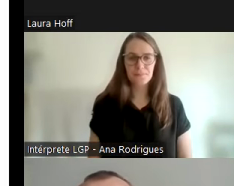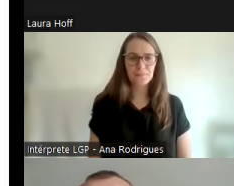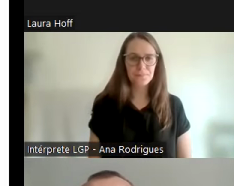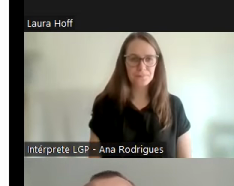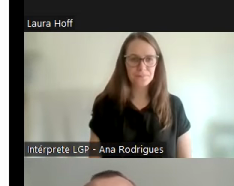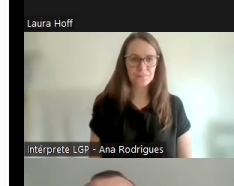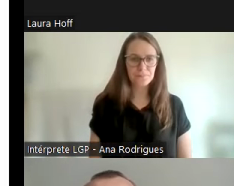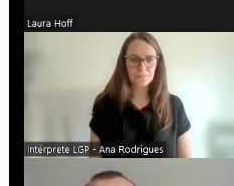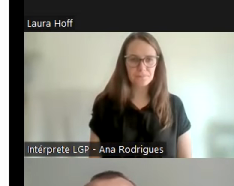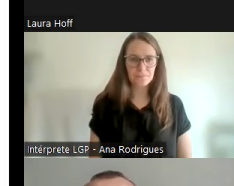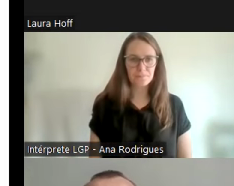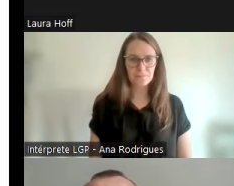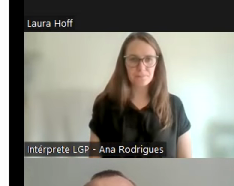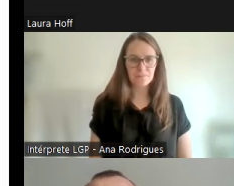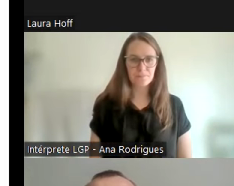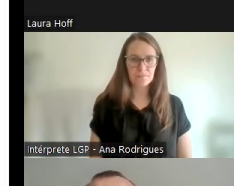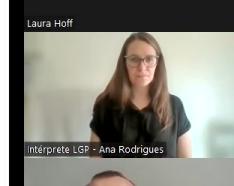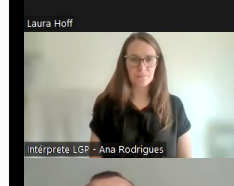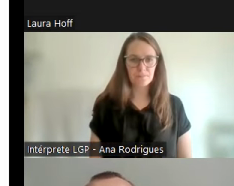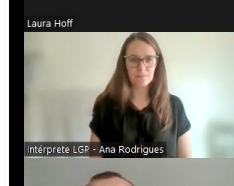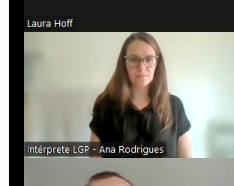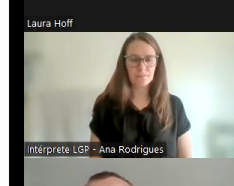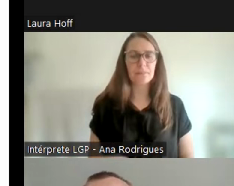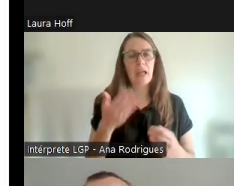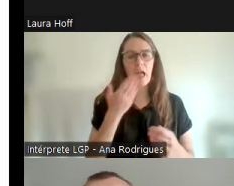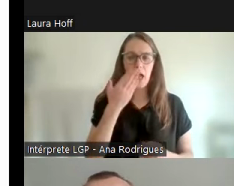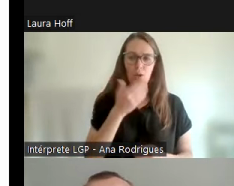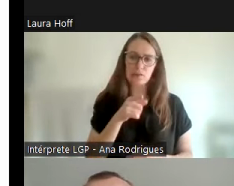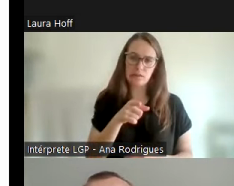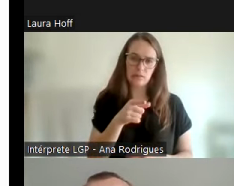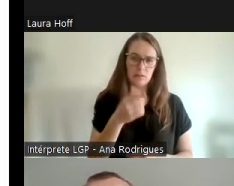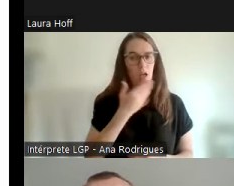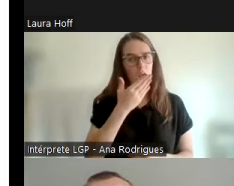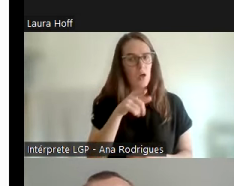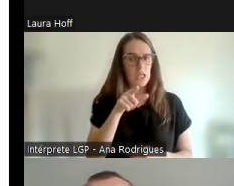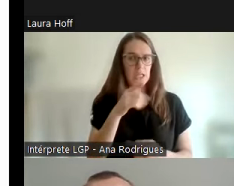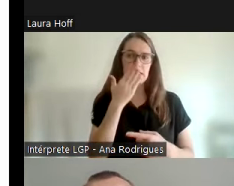from the lessons showing the